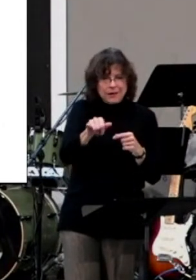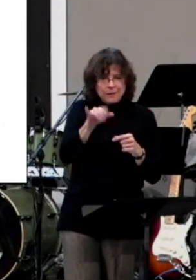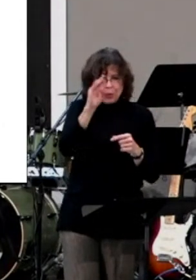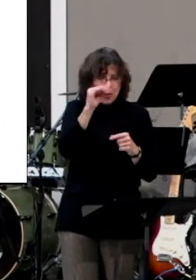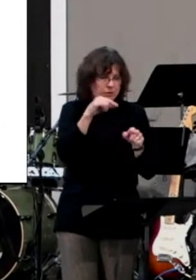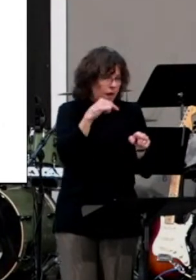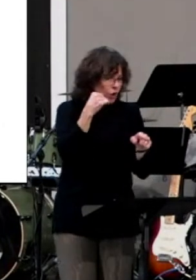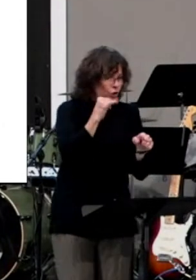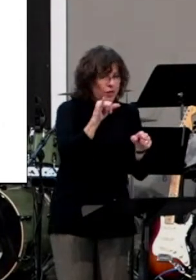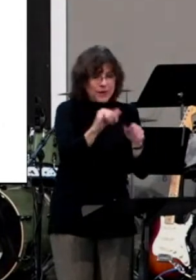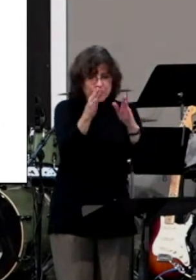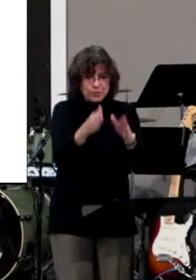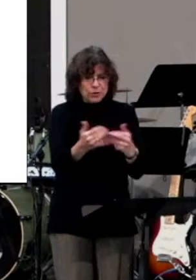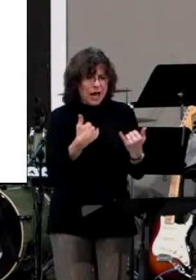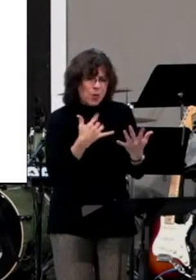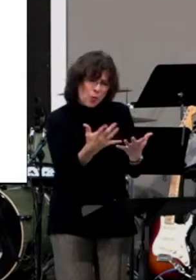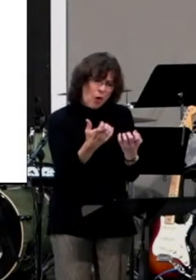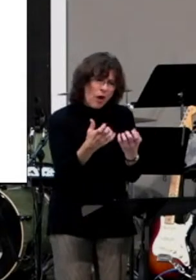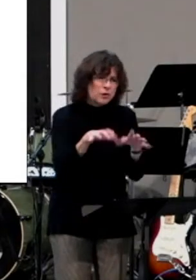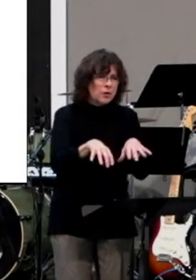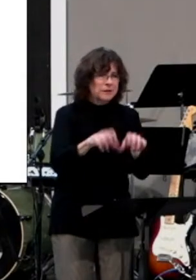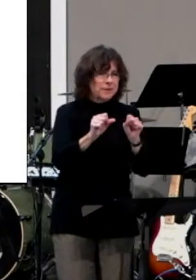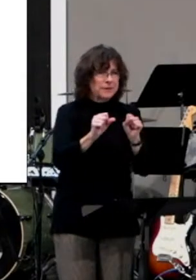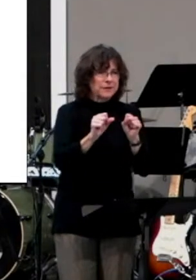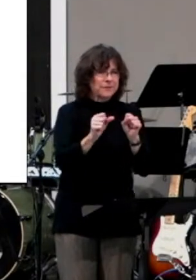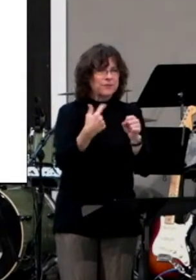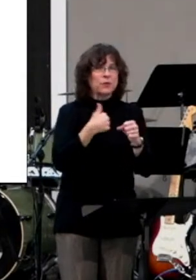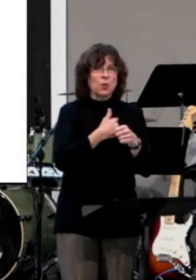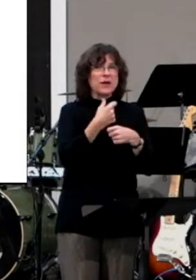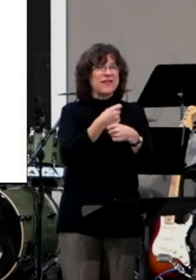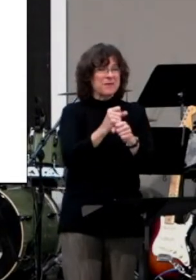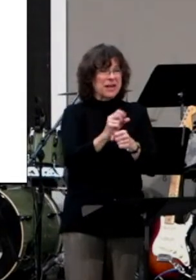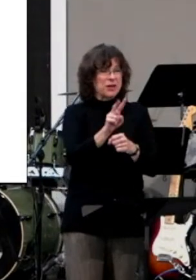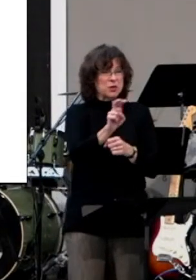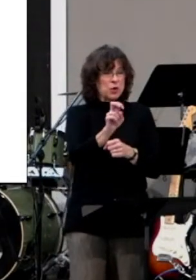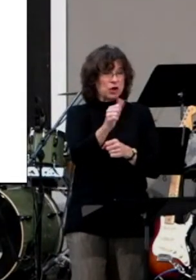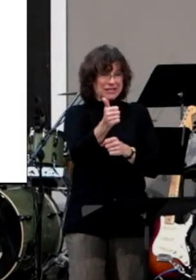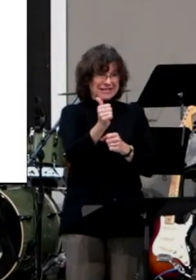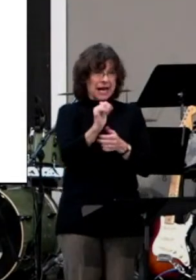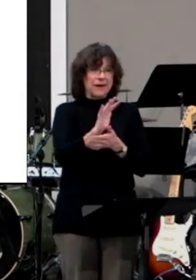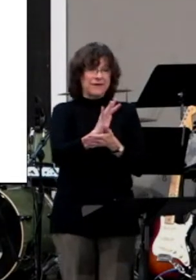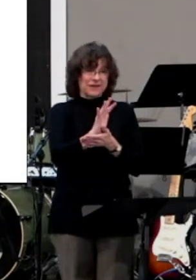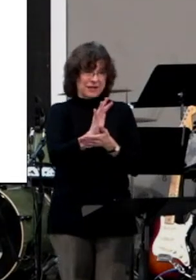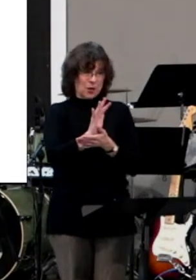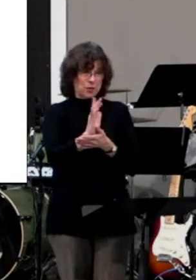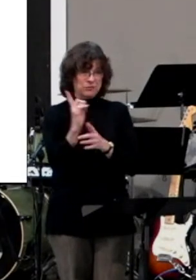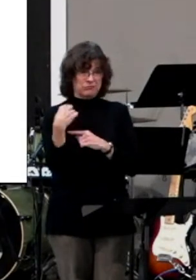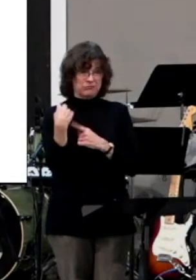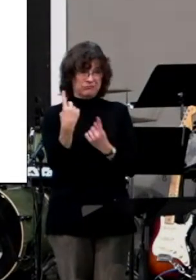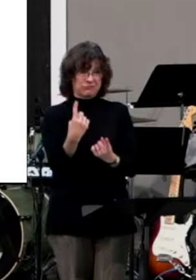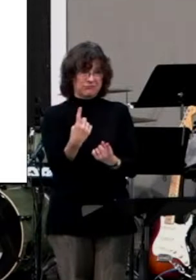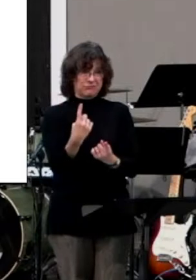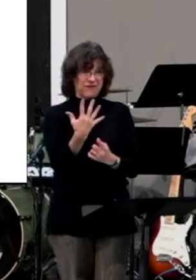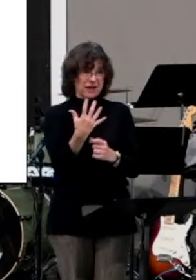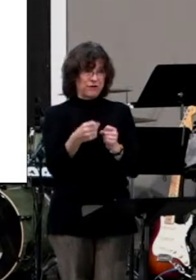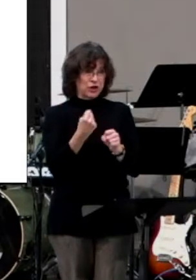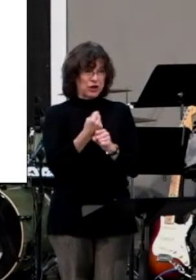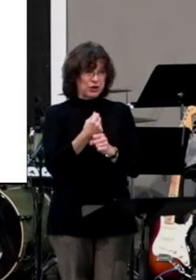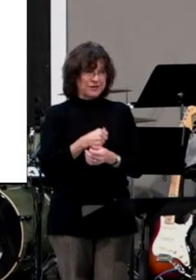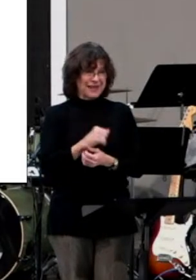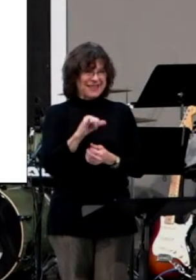over 210 reels in that 5-year period of time. We've helped that represents